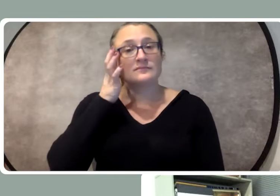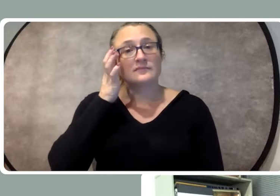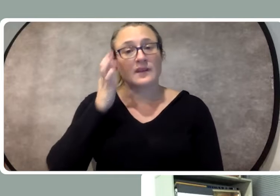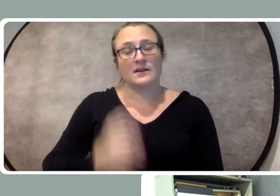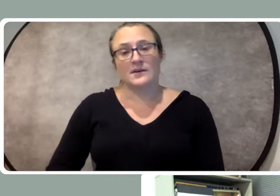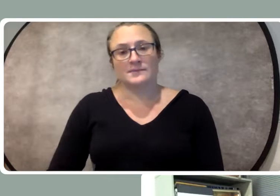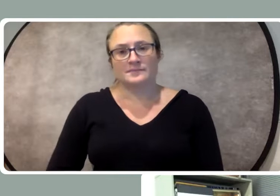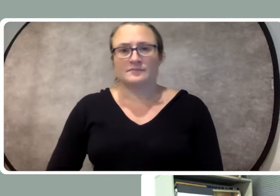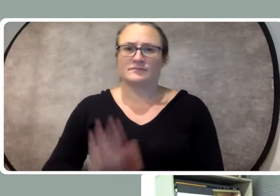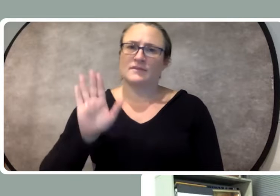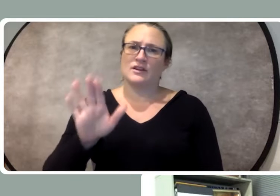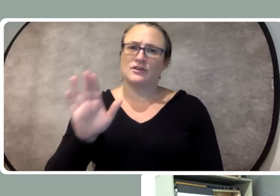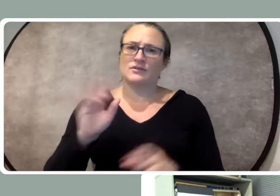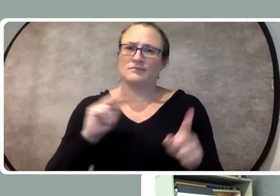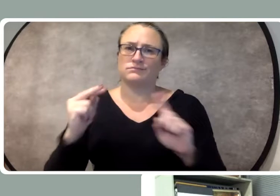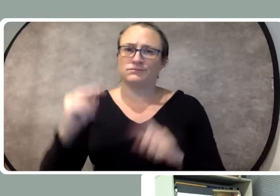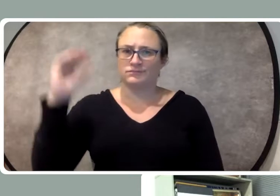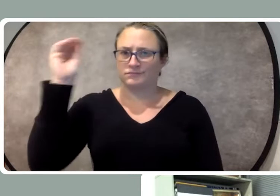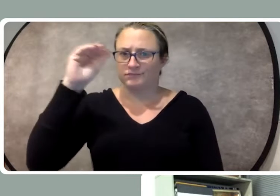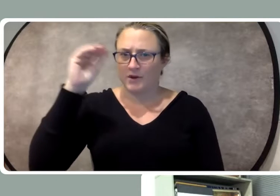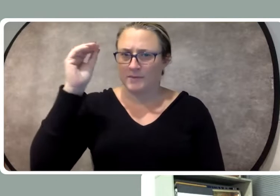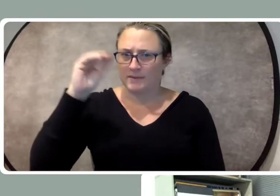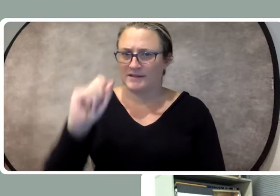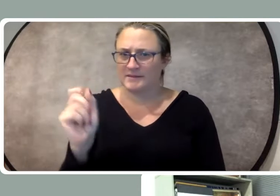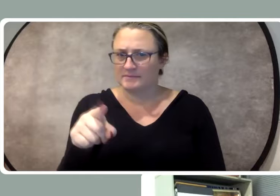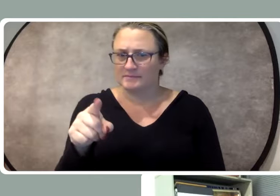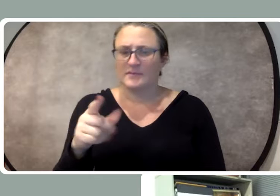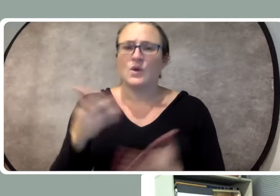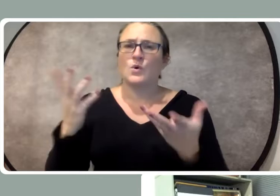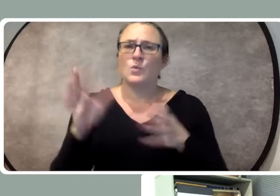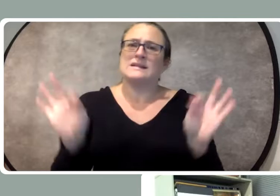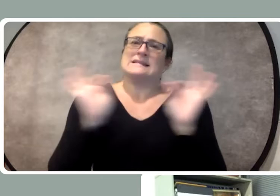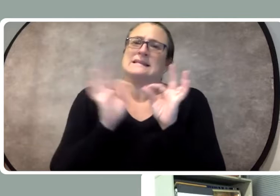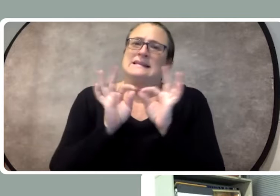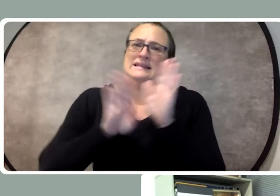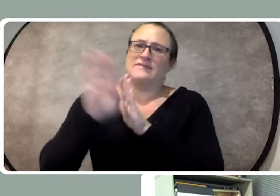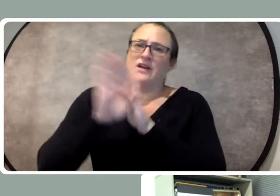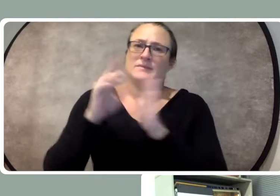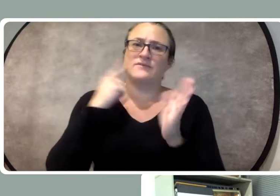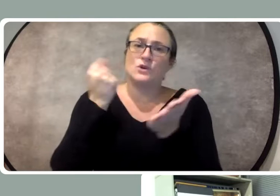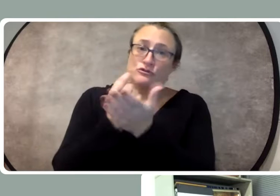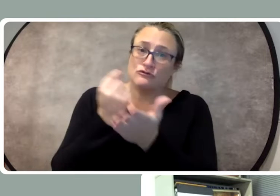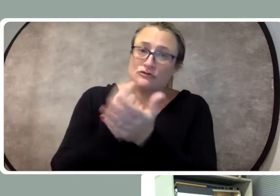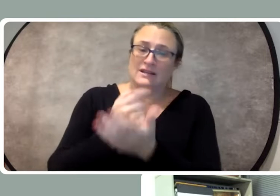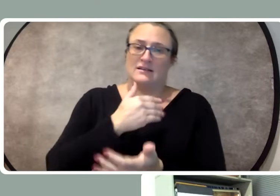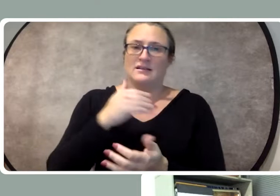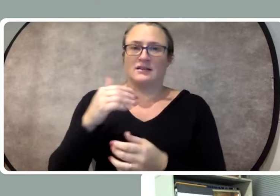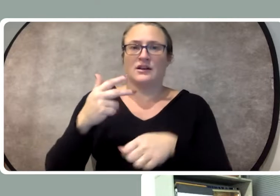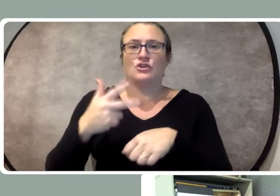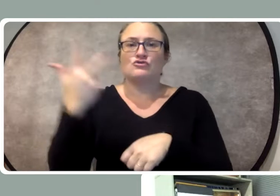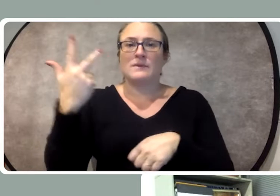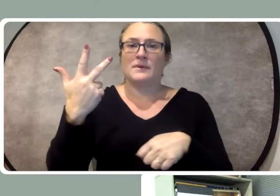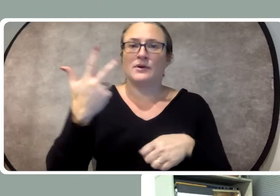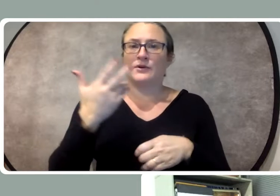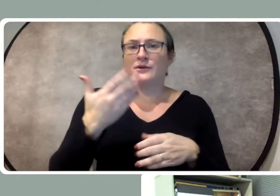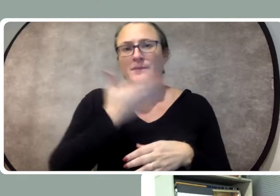view, what have been some of the key treatment developments in triple negative breast cancer in the last few years? What are some of the